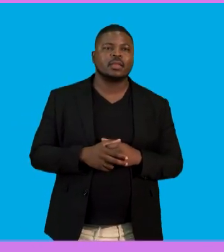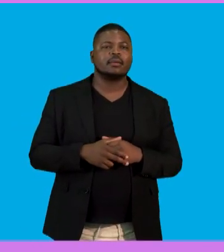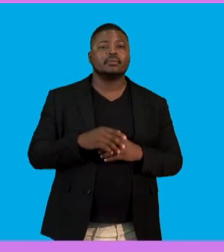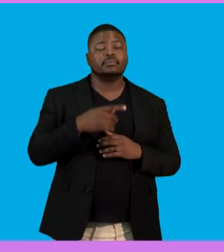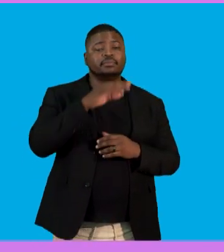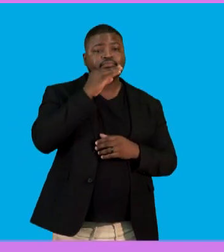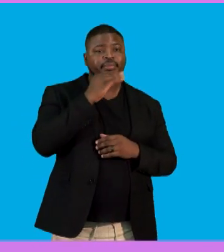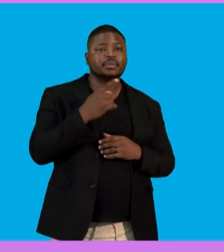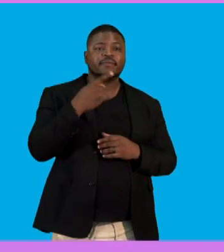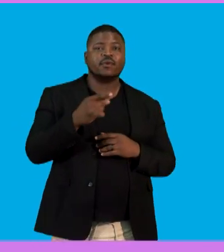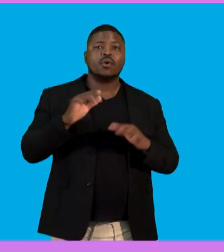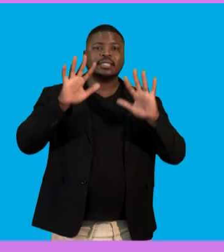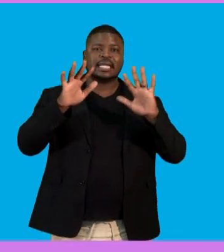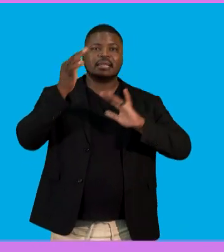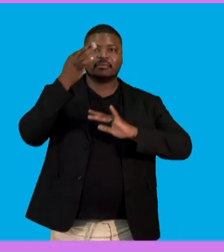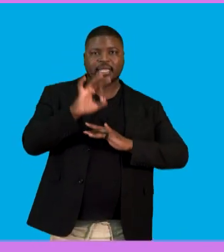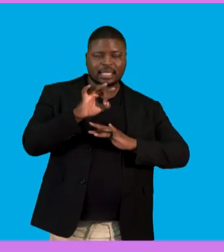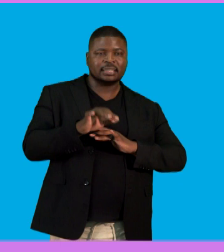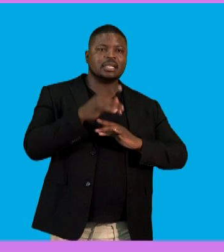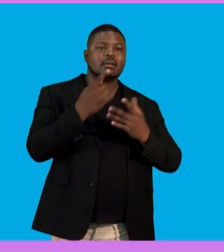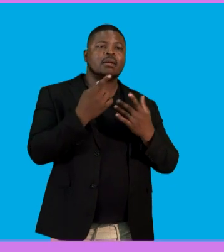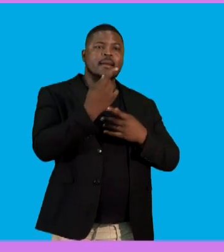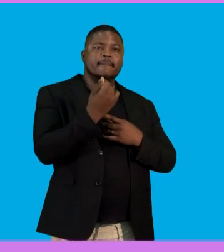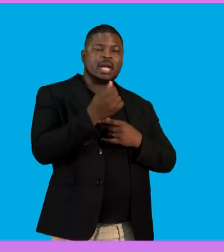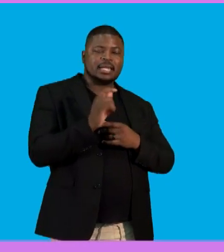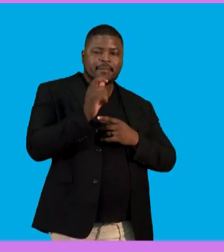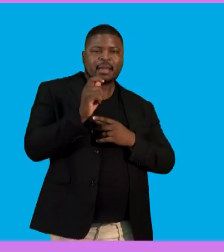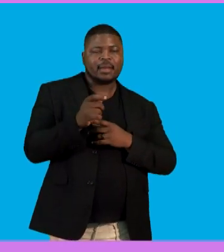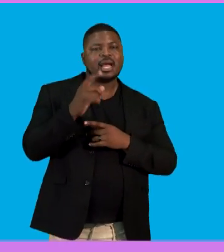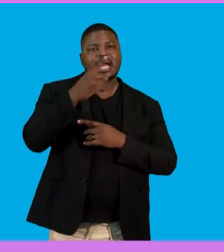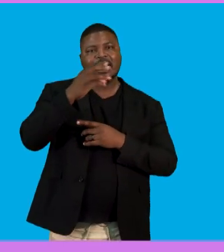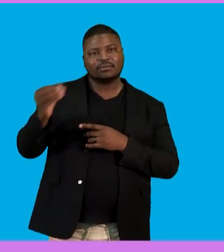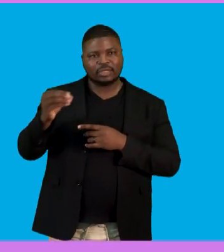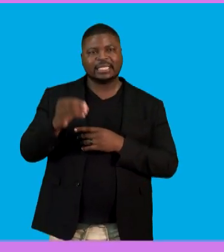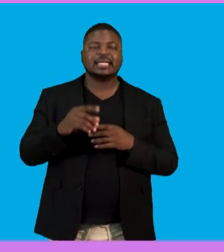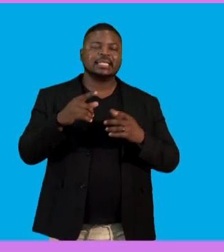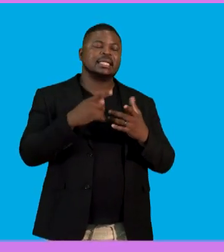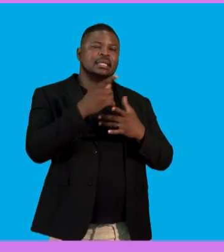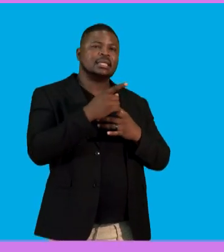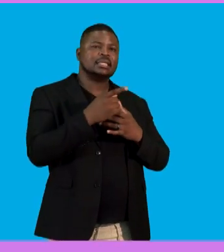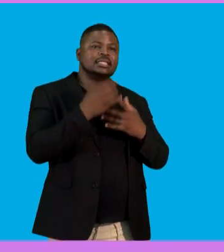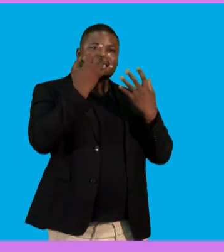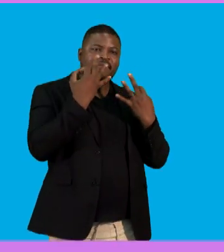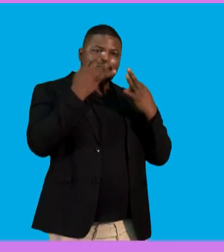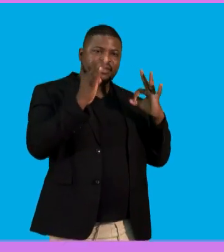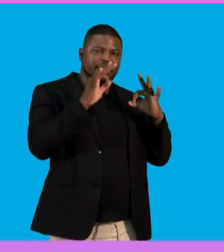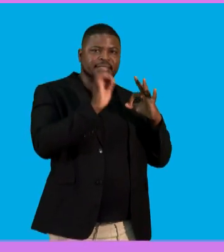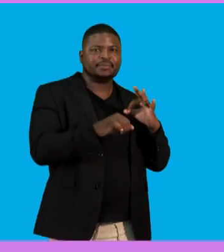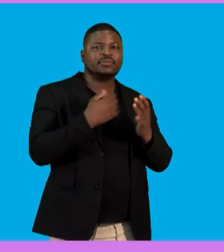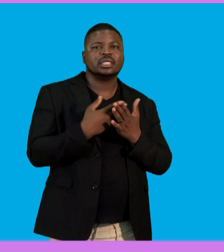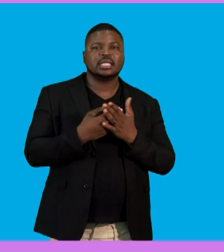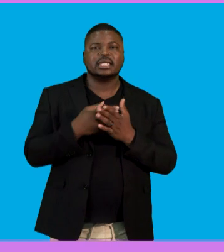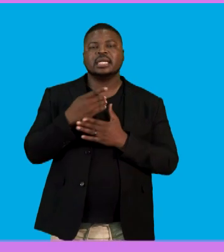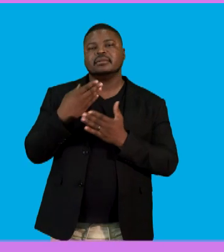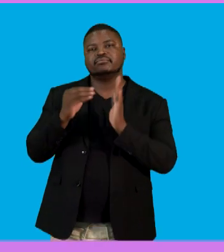it means for 10 minutes, you will be still paying the very same service fee of 100 rand, but no added cost.